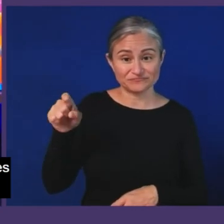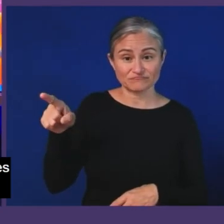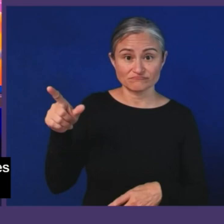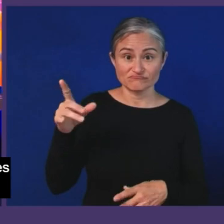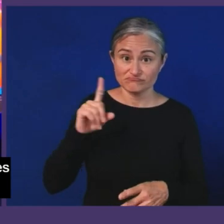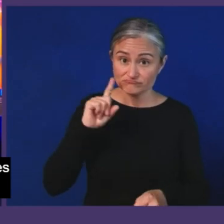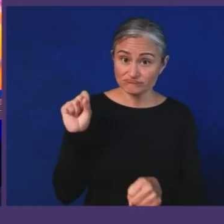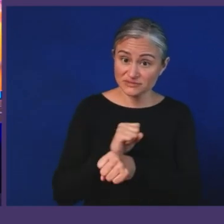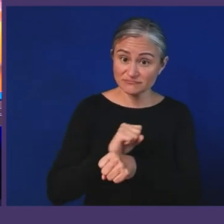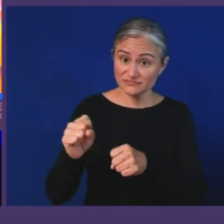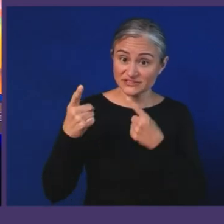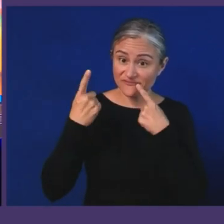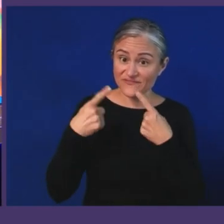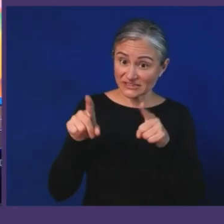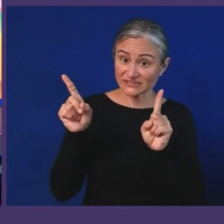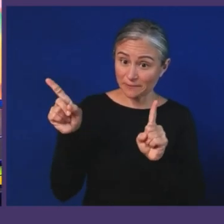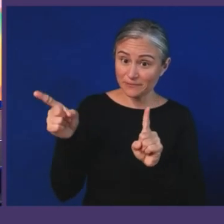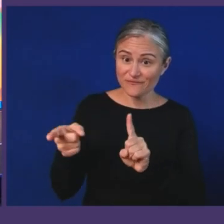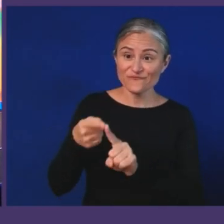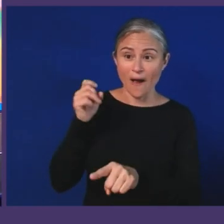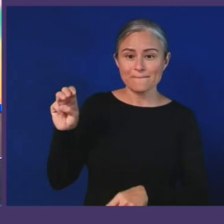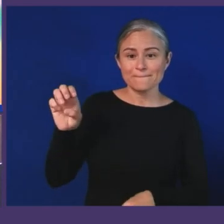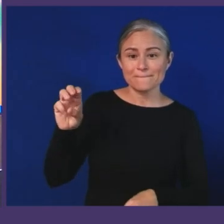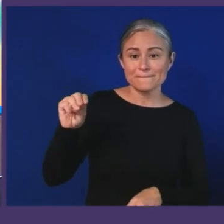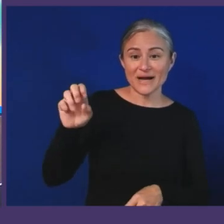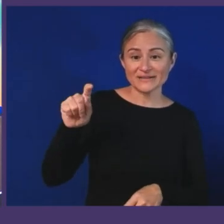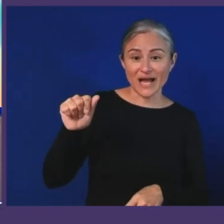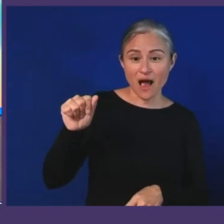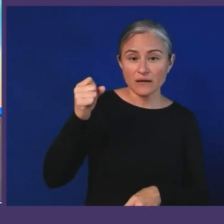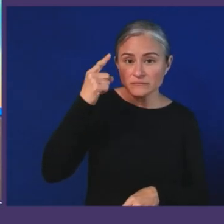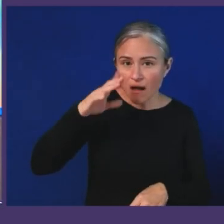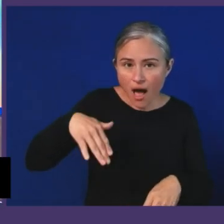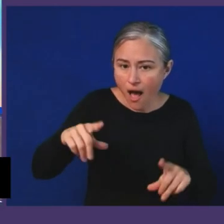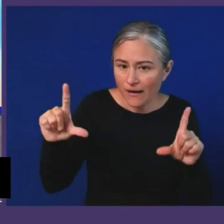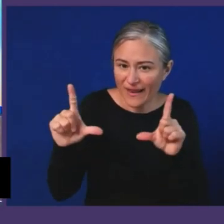Now, one thing to point out is base models are not assistants. They don't want to